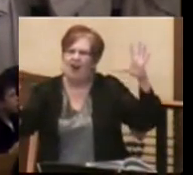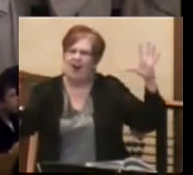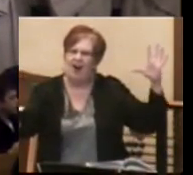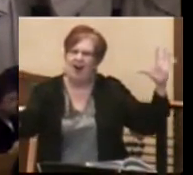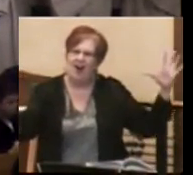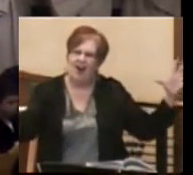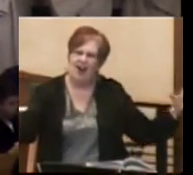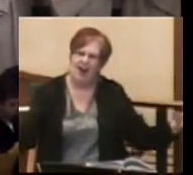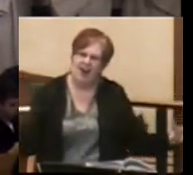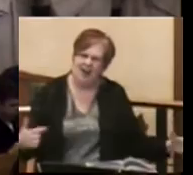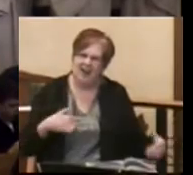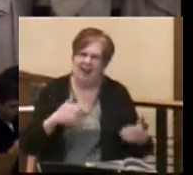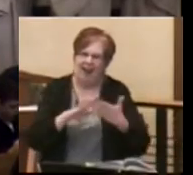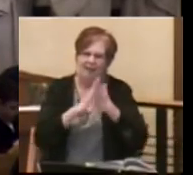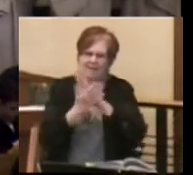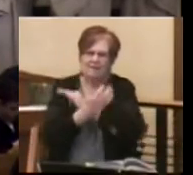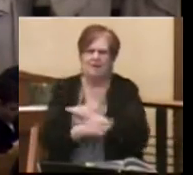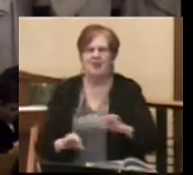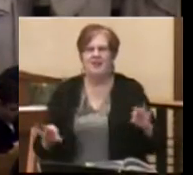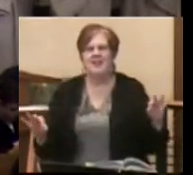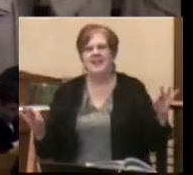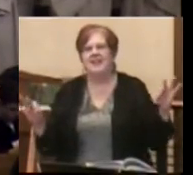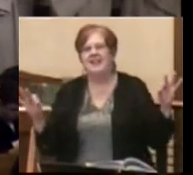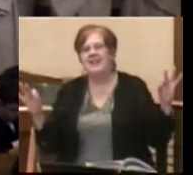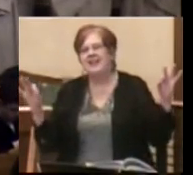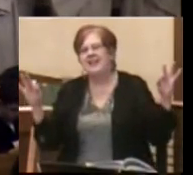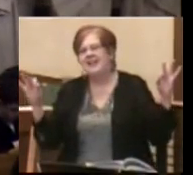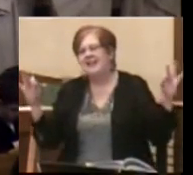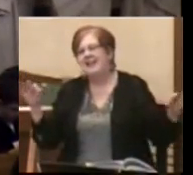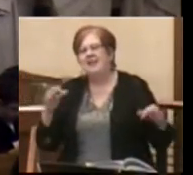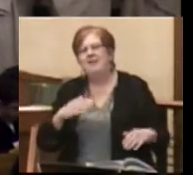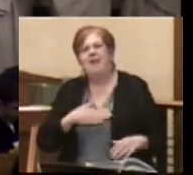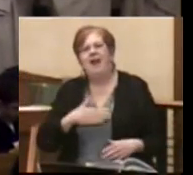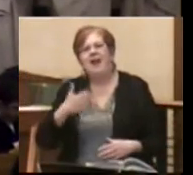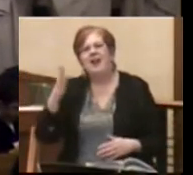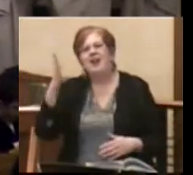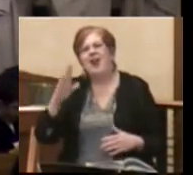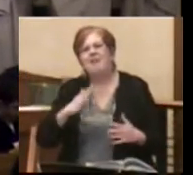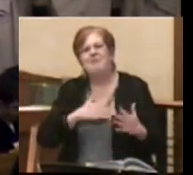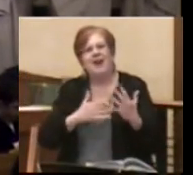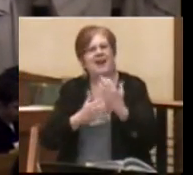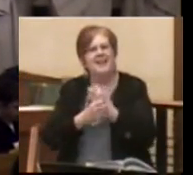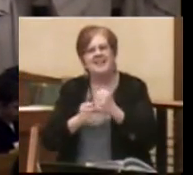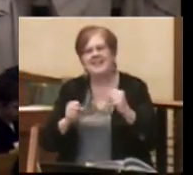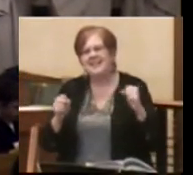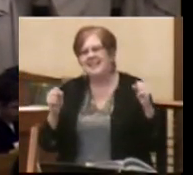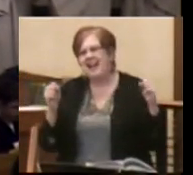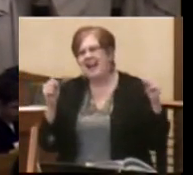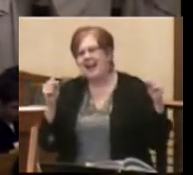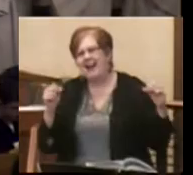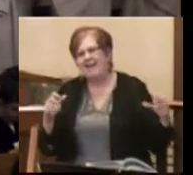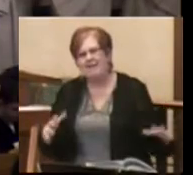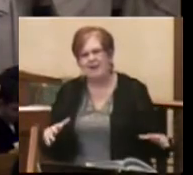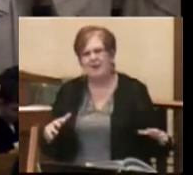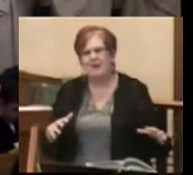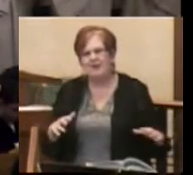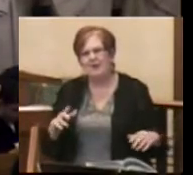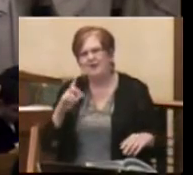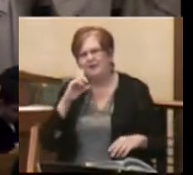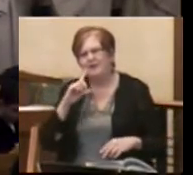gone, I've been set free. My God, my Savior, has ransomed